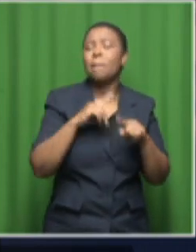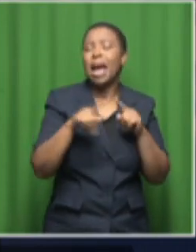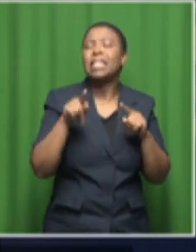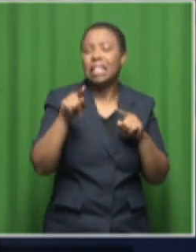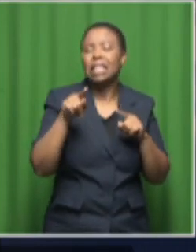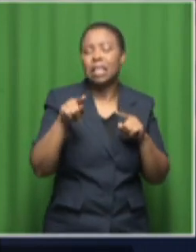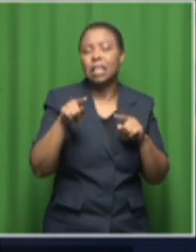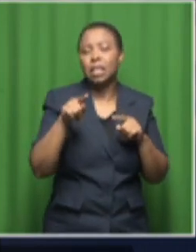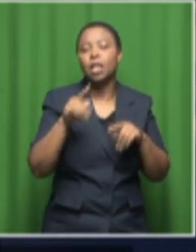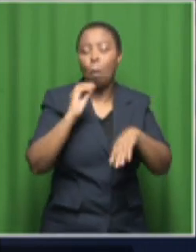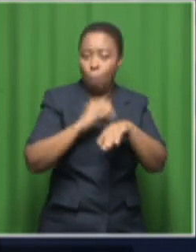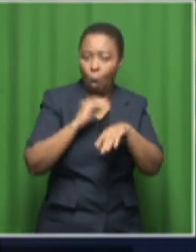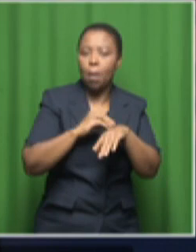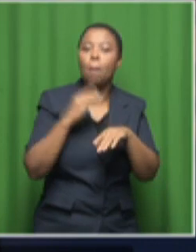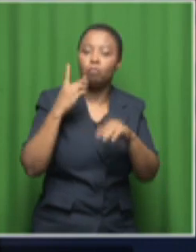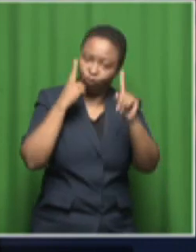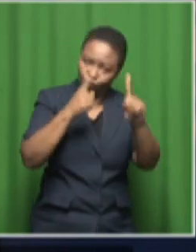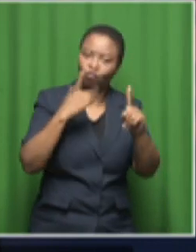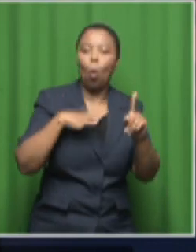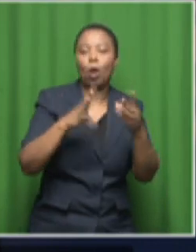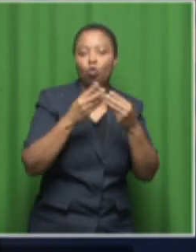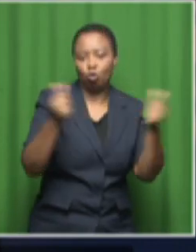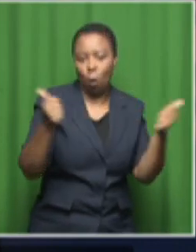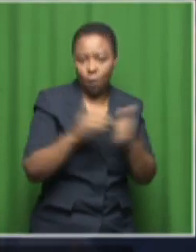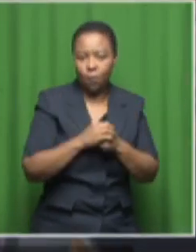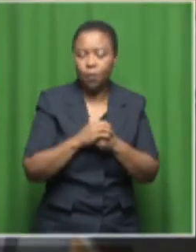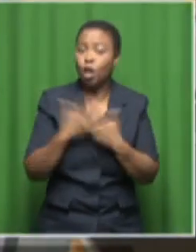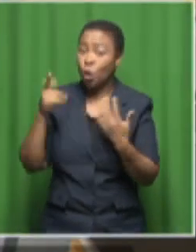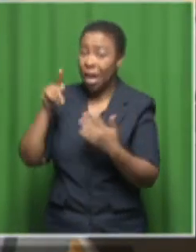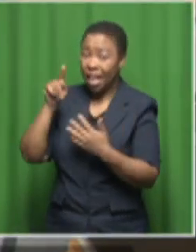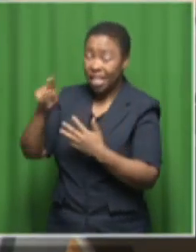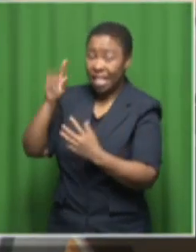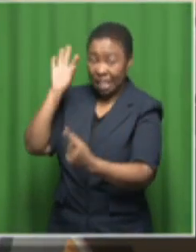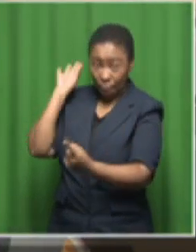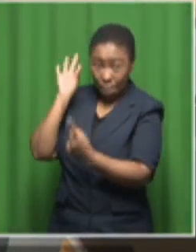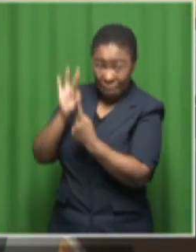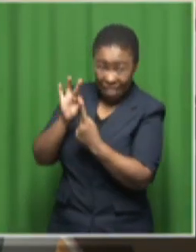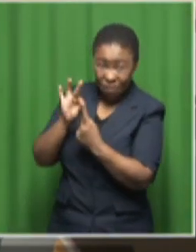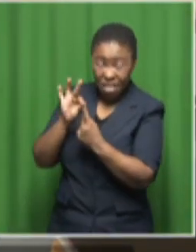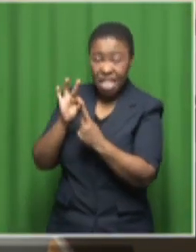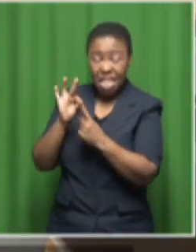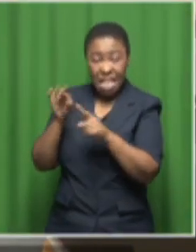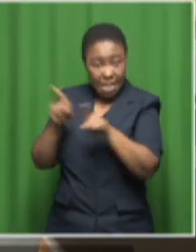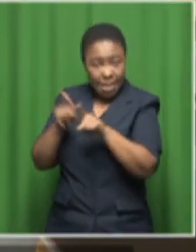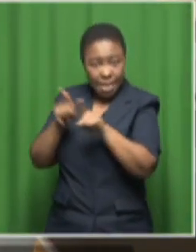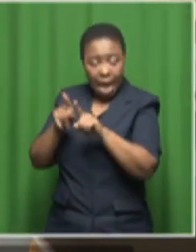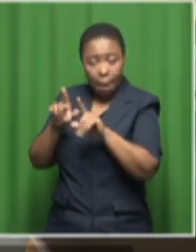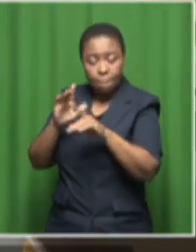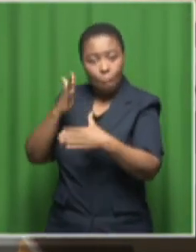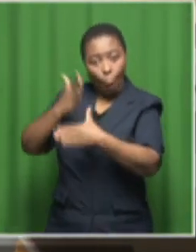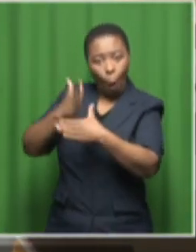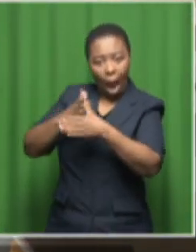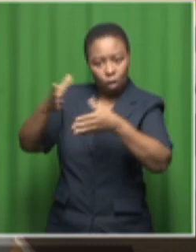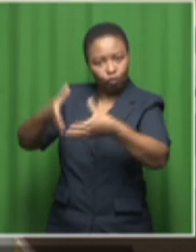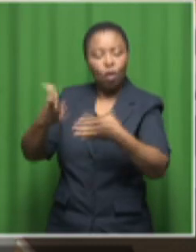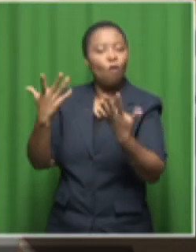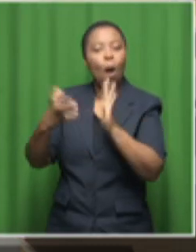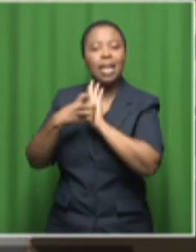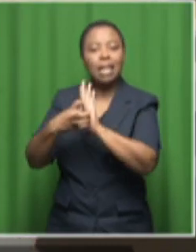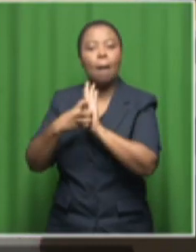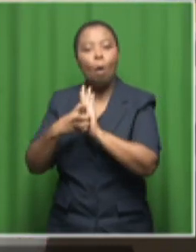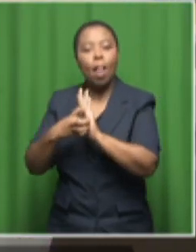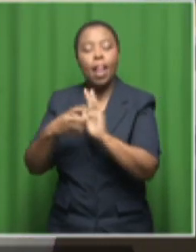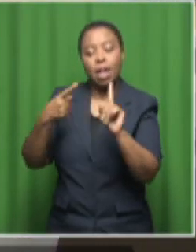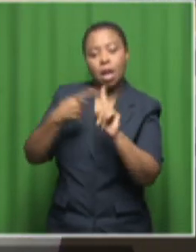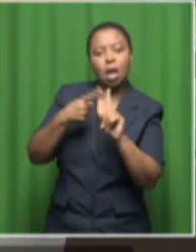that we aim to solve for. Okay, so is it specific to the same industry as a person is in? Say, for instance, one